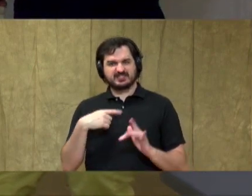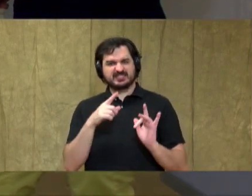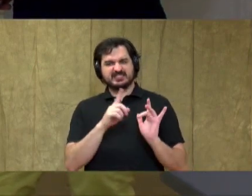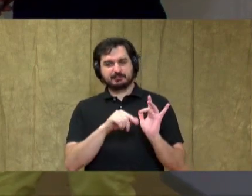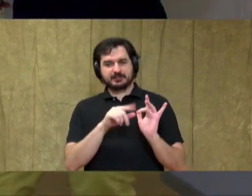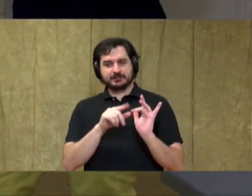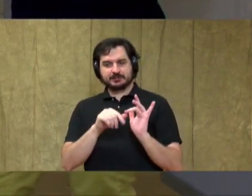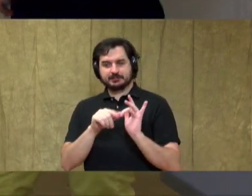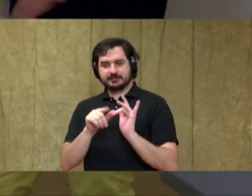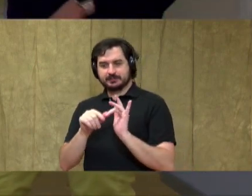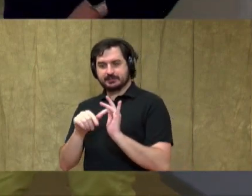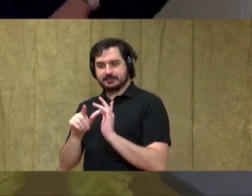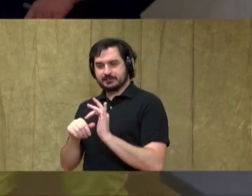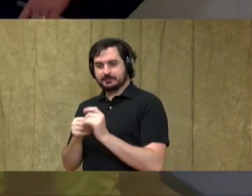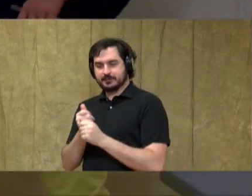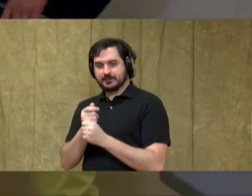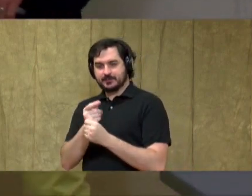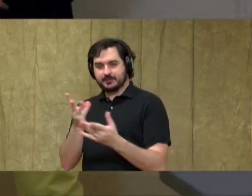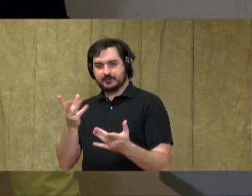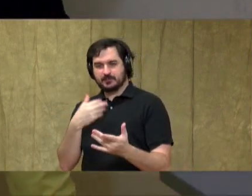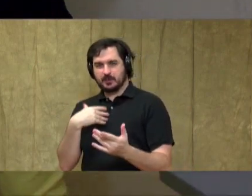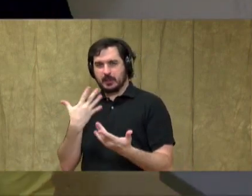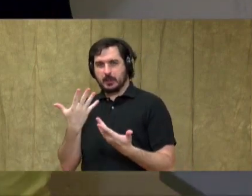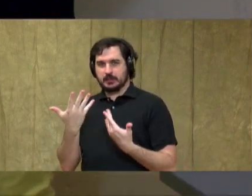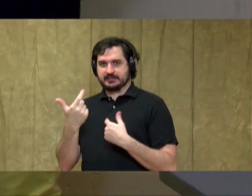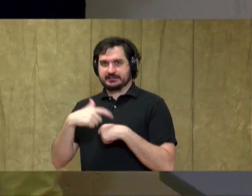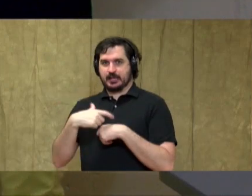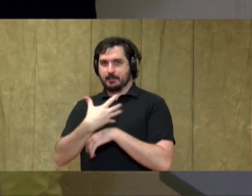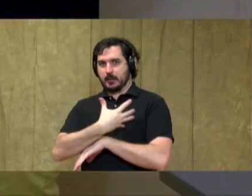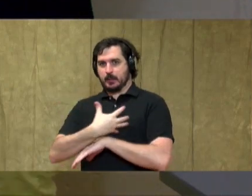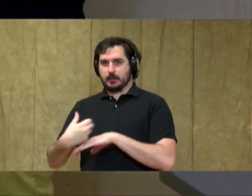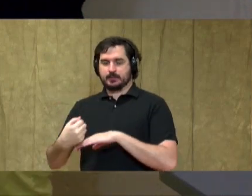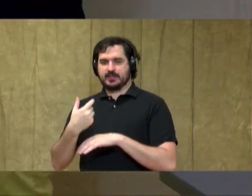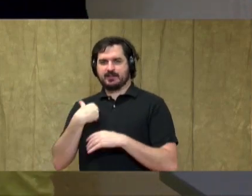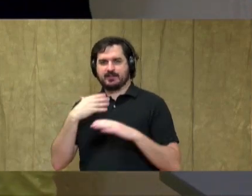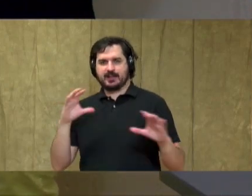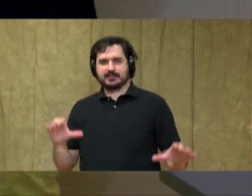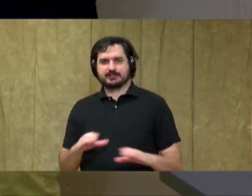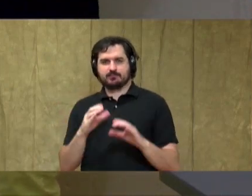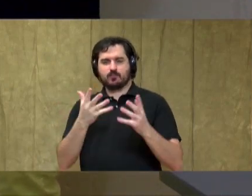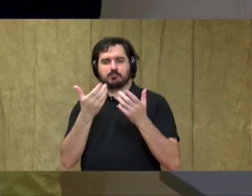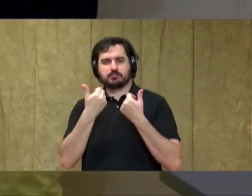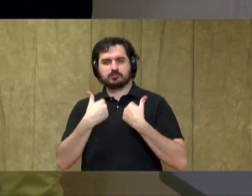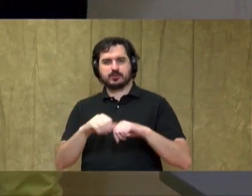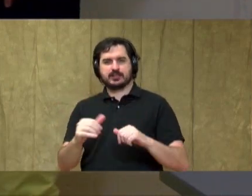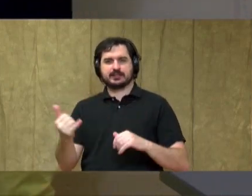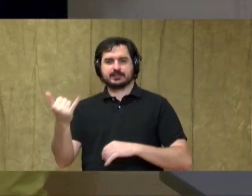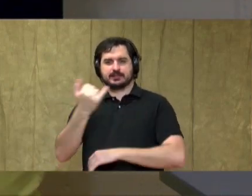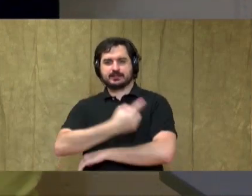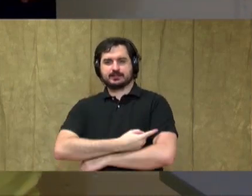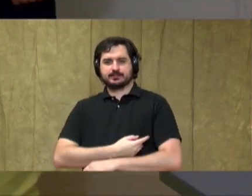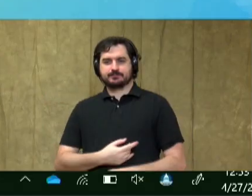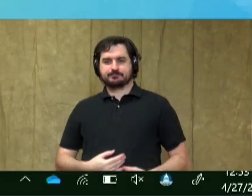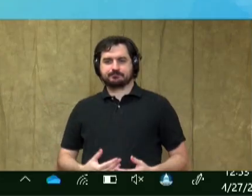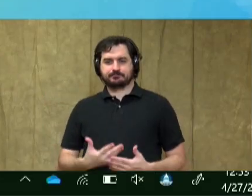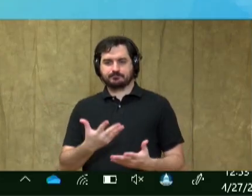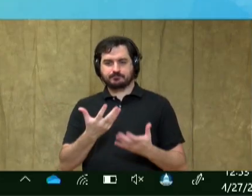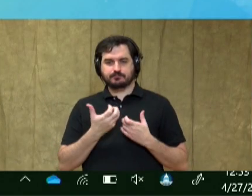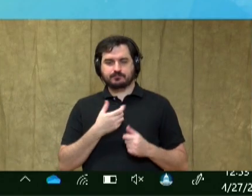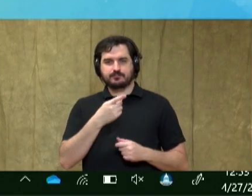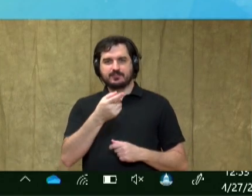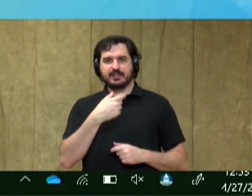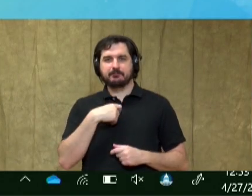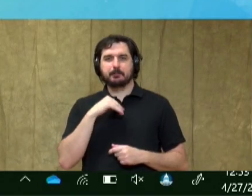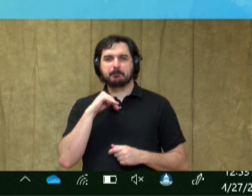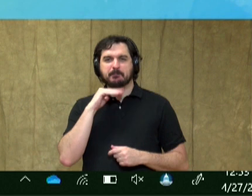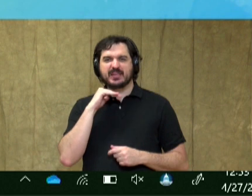couple problems because we're almost out of time. Have an activity I want you to try today. So I want you to empty out those piggy